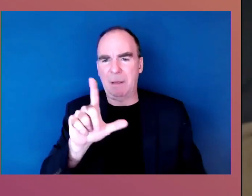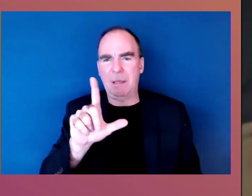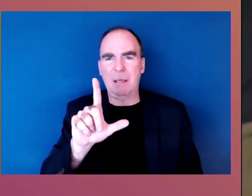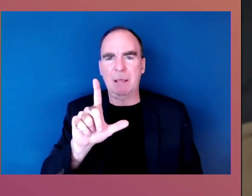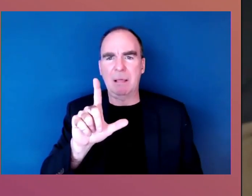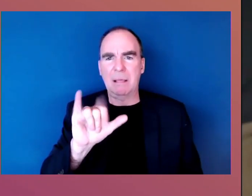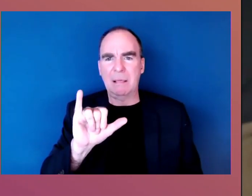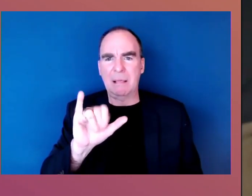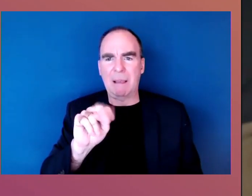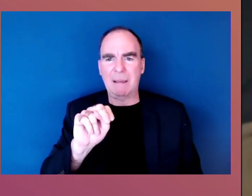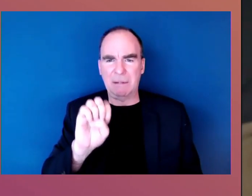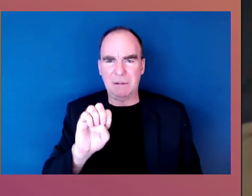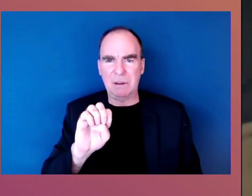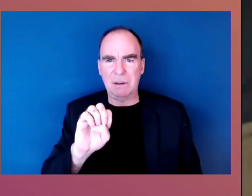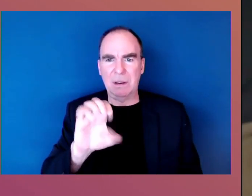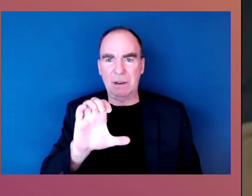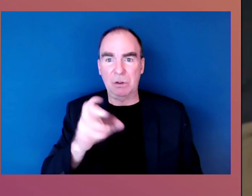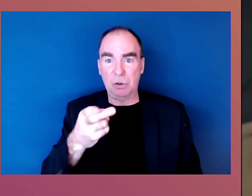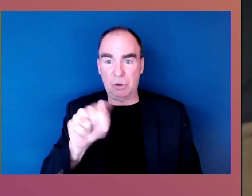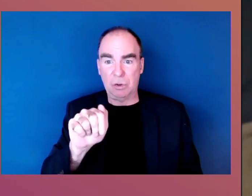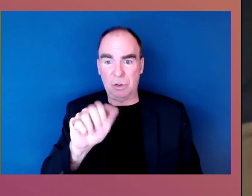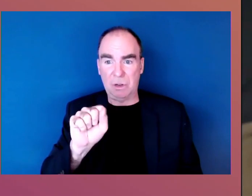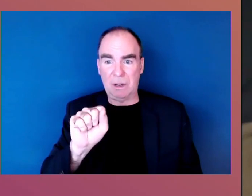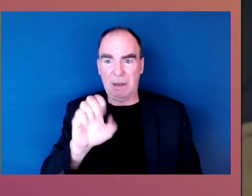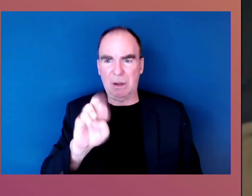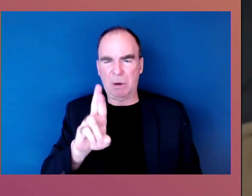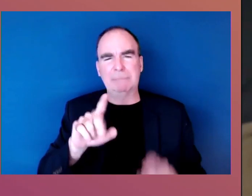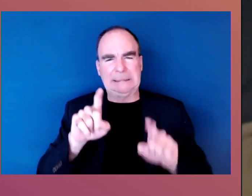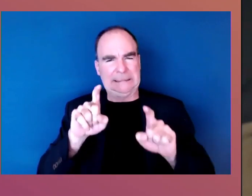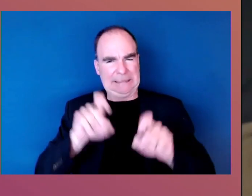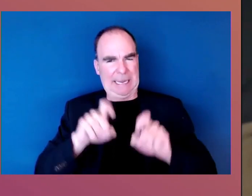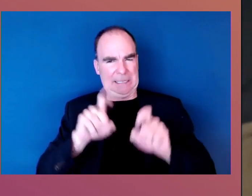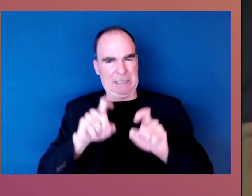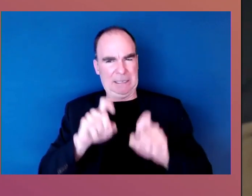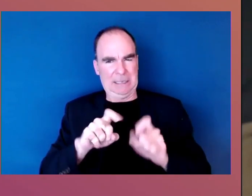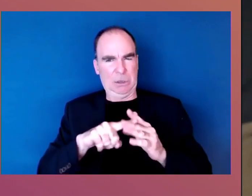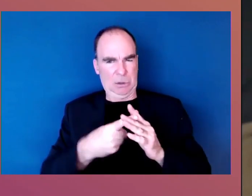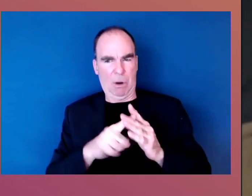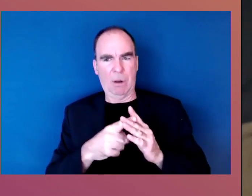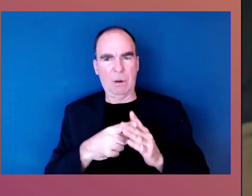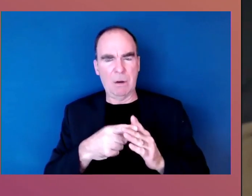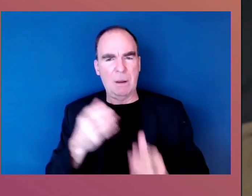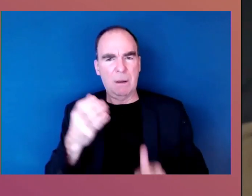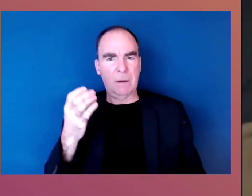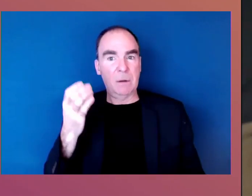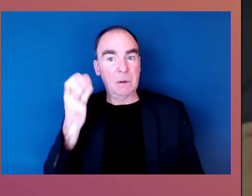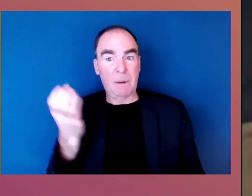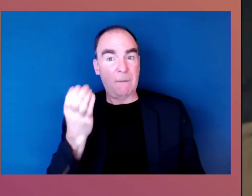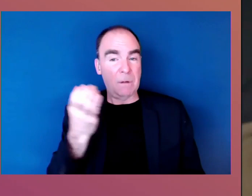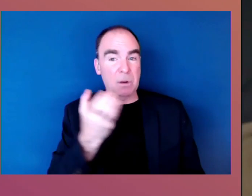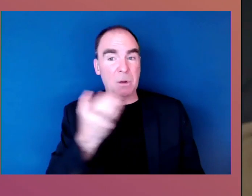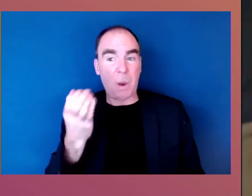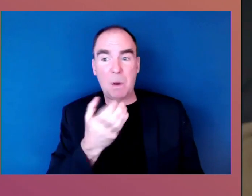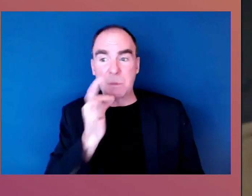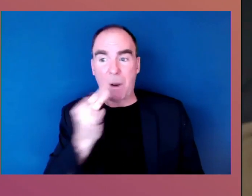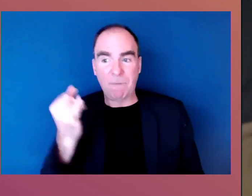and continuously report the distance and direction to the last person in the line.